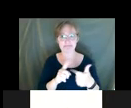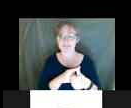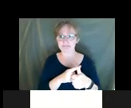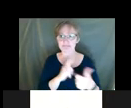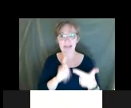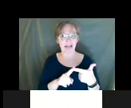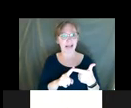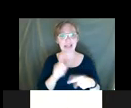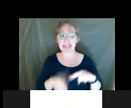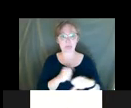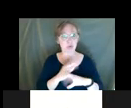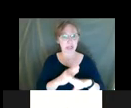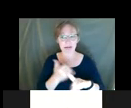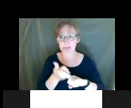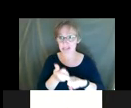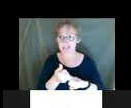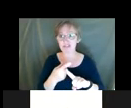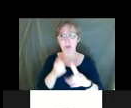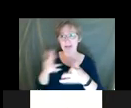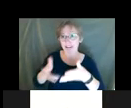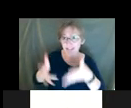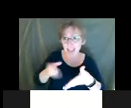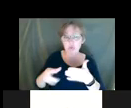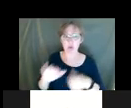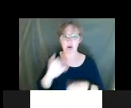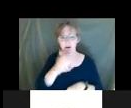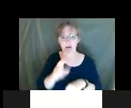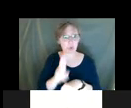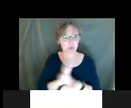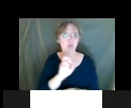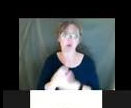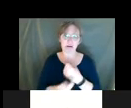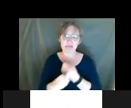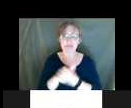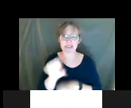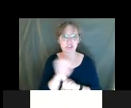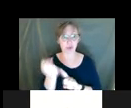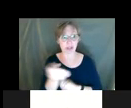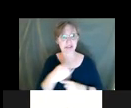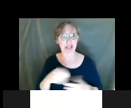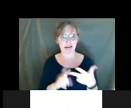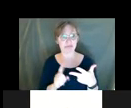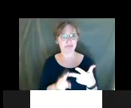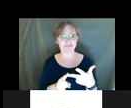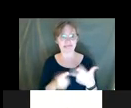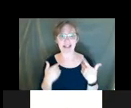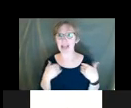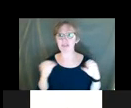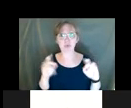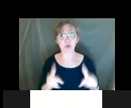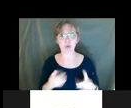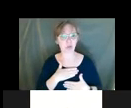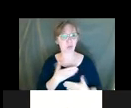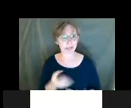neglect, abuse, or hazardous situations, and 3, have no one willing and